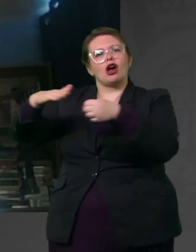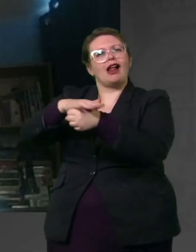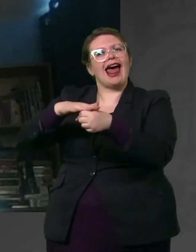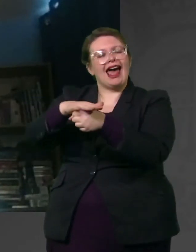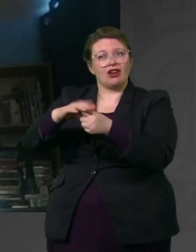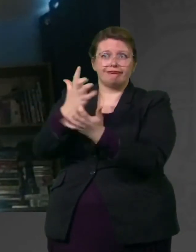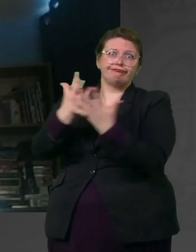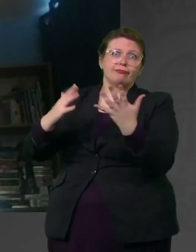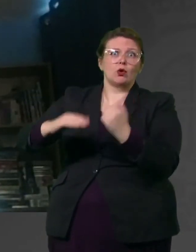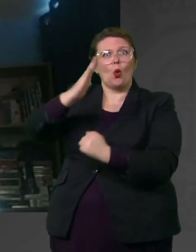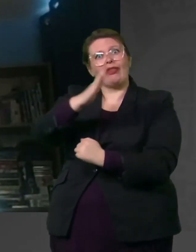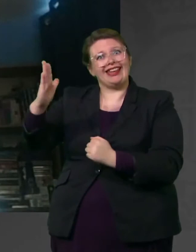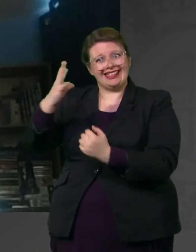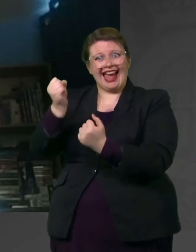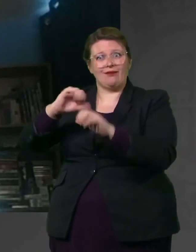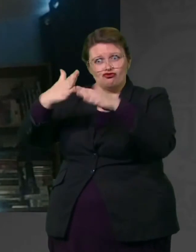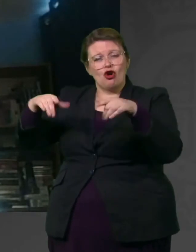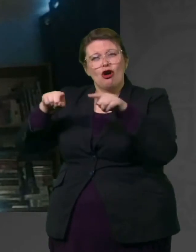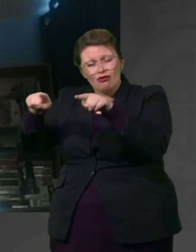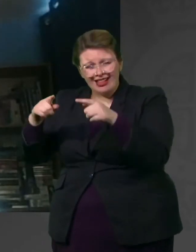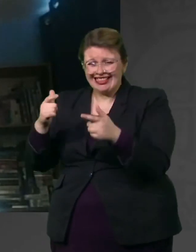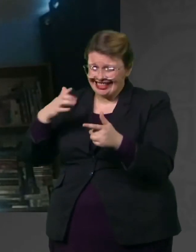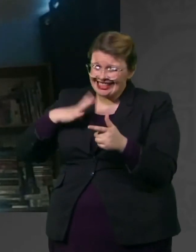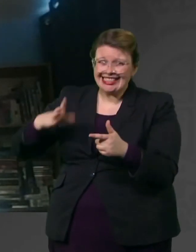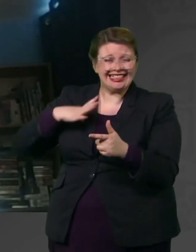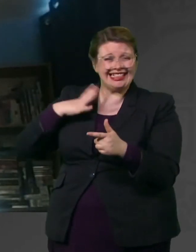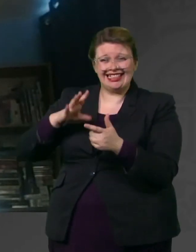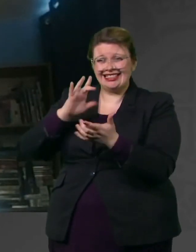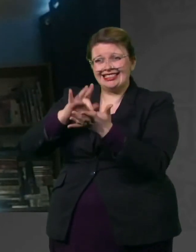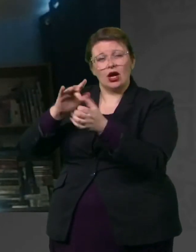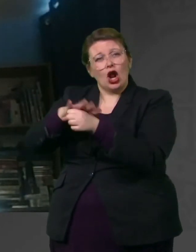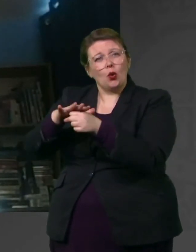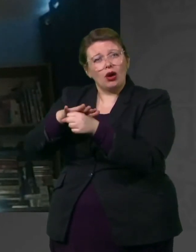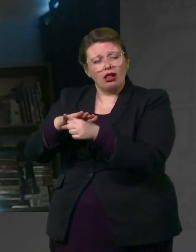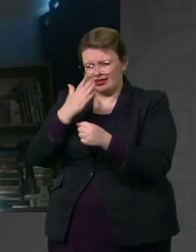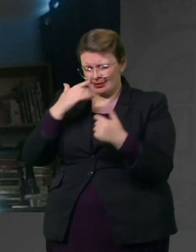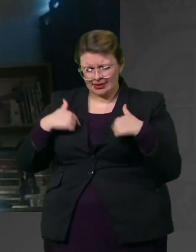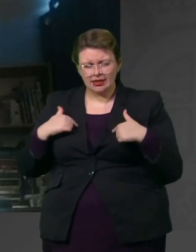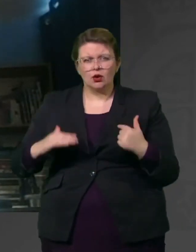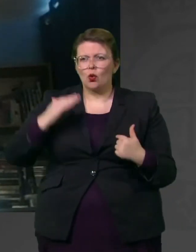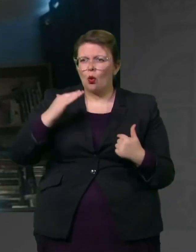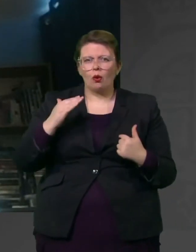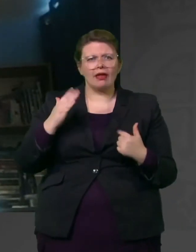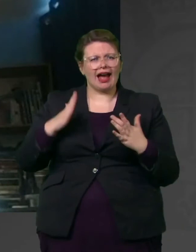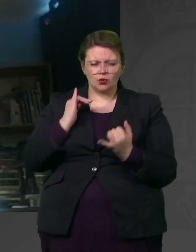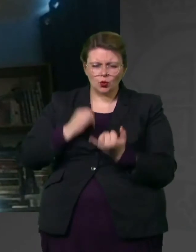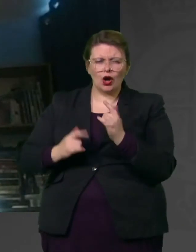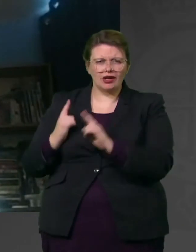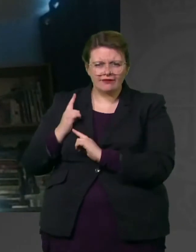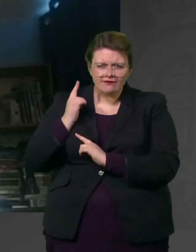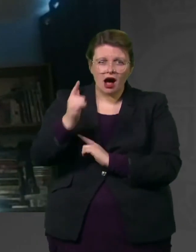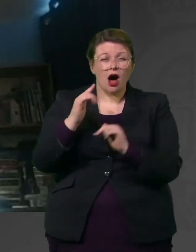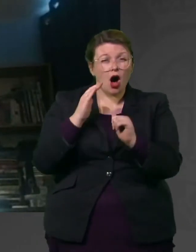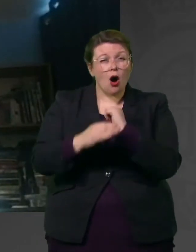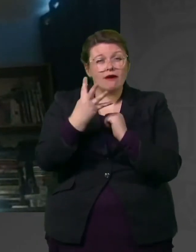centres used in urban areas. Why are people in the north still having to travel more than 40 miles in some case to get their dose?